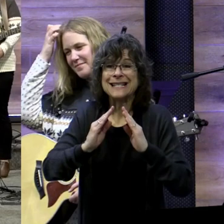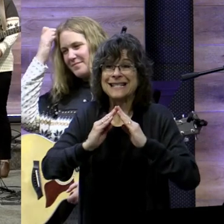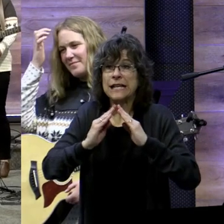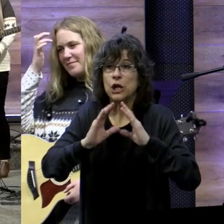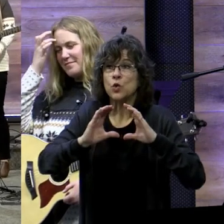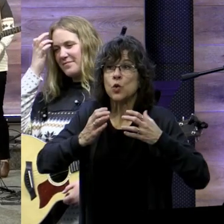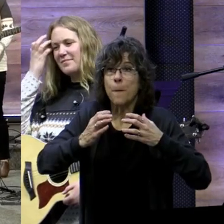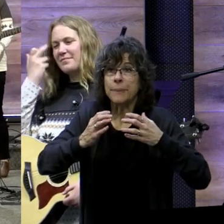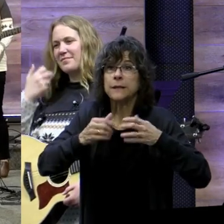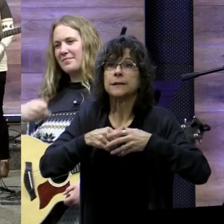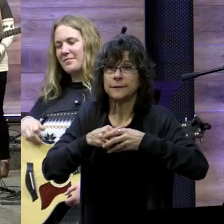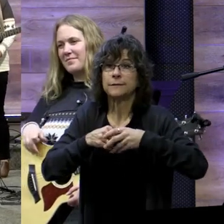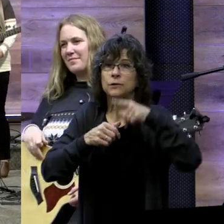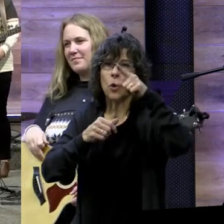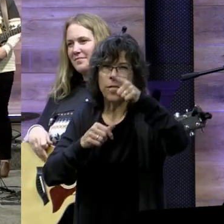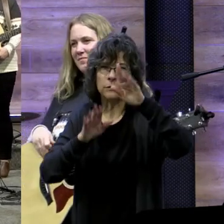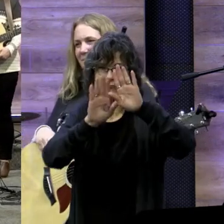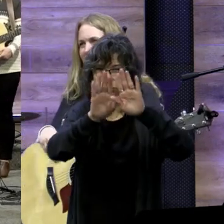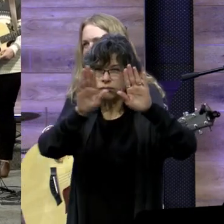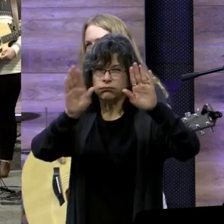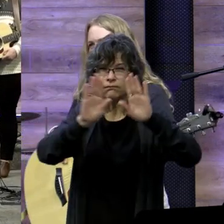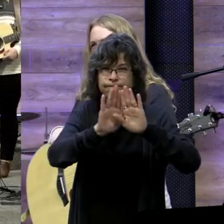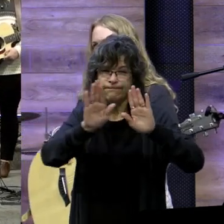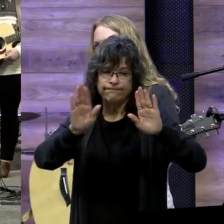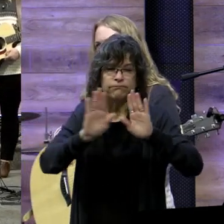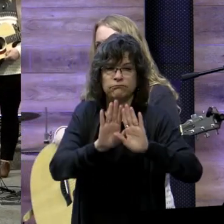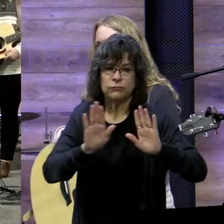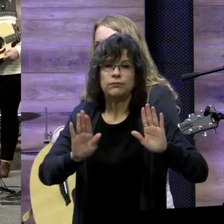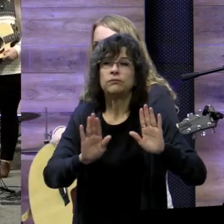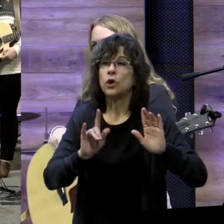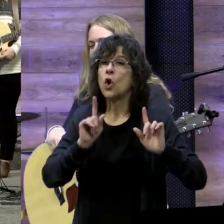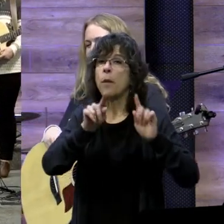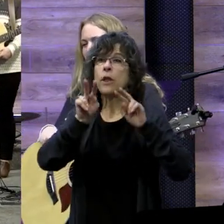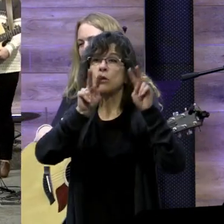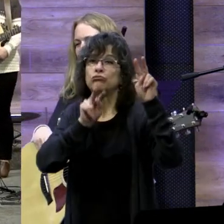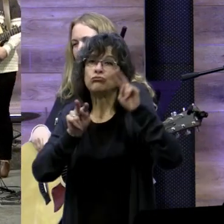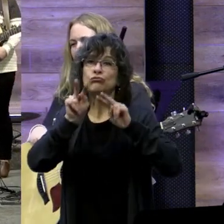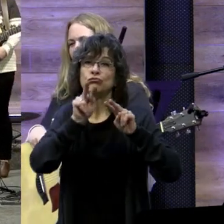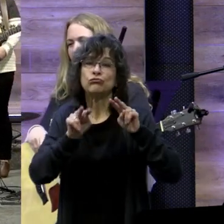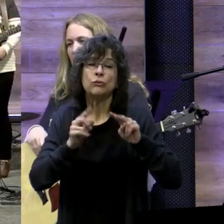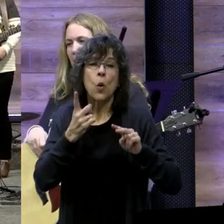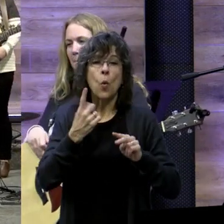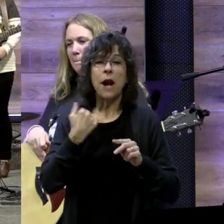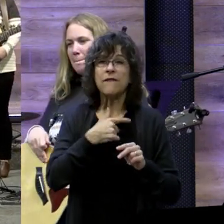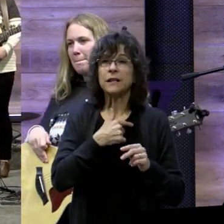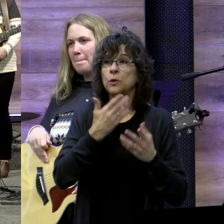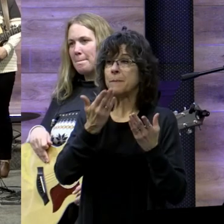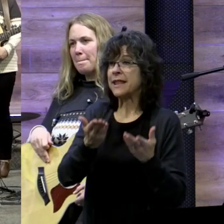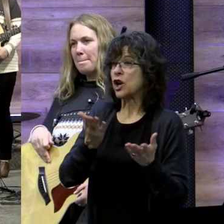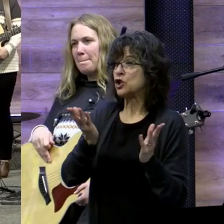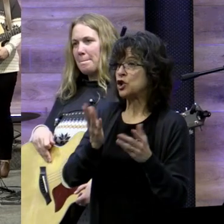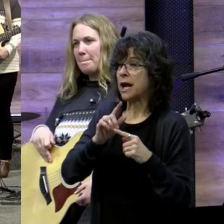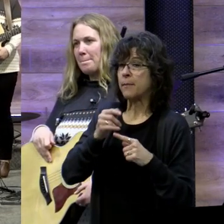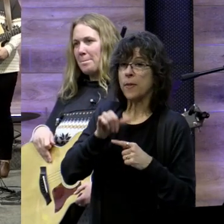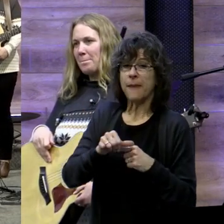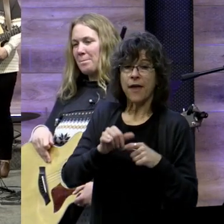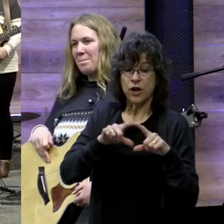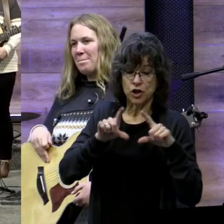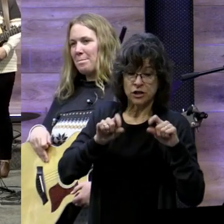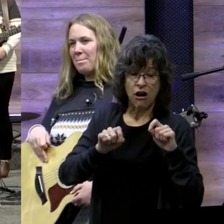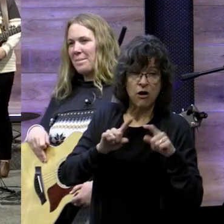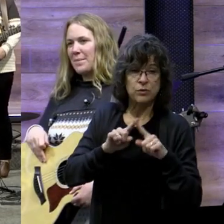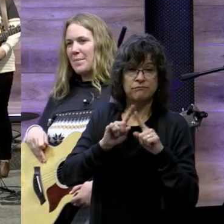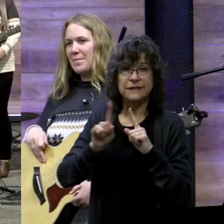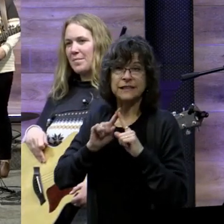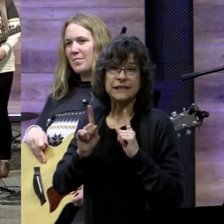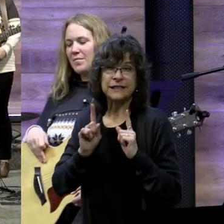board back there in the corner. It's a big thing, says city groups on it. Go back there. One of us will be back there to chat about it. There's cards with all the city